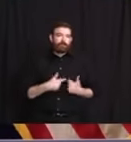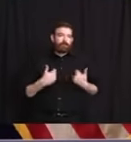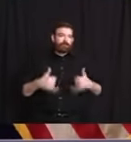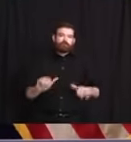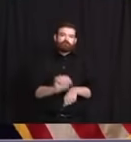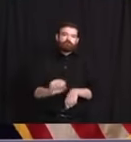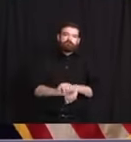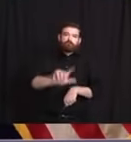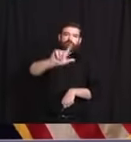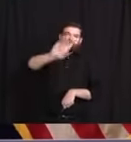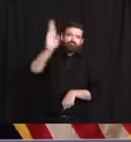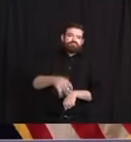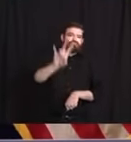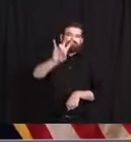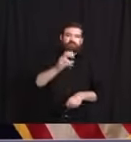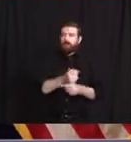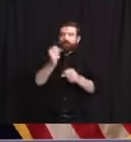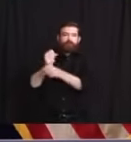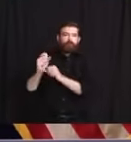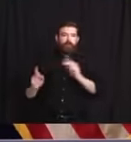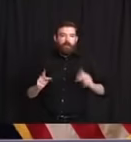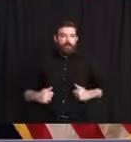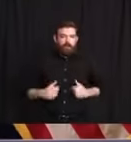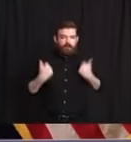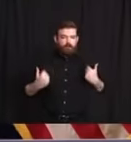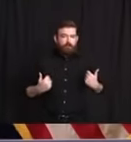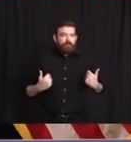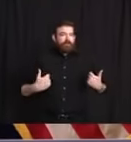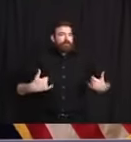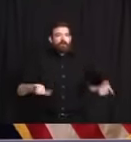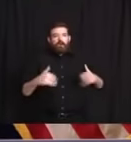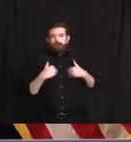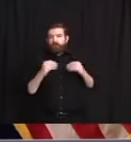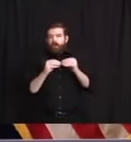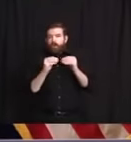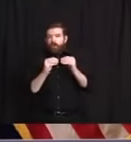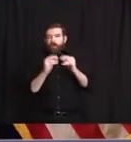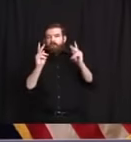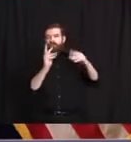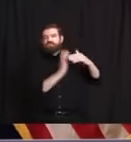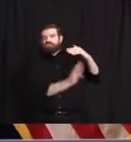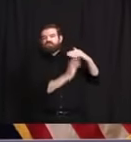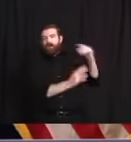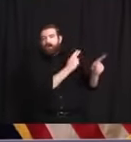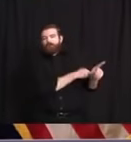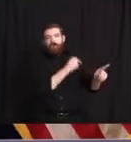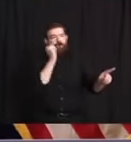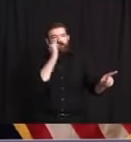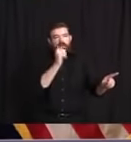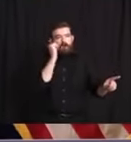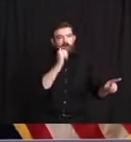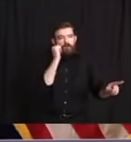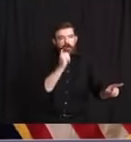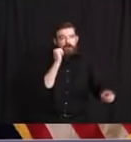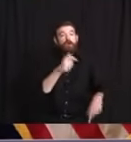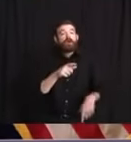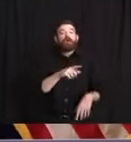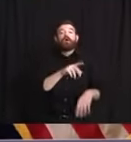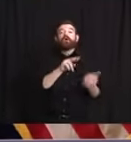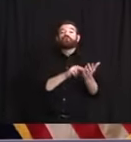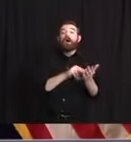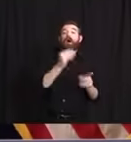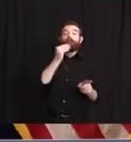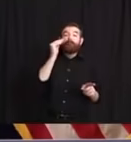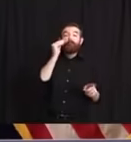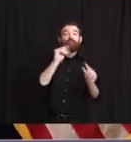lives. We get new hospitalizations every day. For as awful as that long-term care fatality rate is, there's literally hundreds